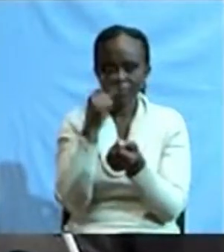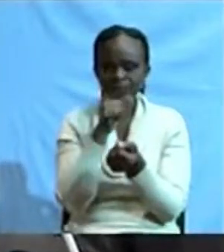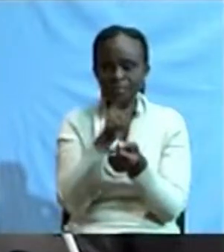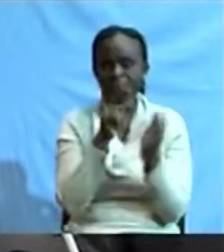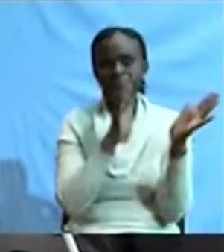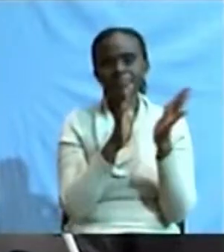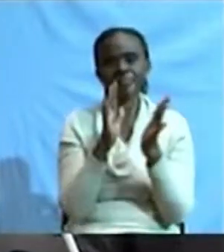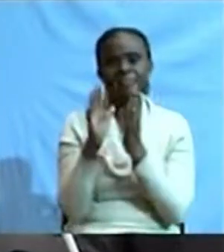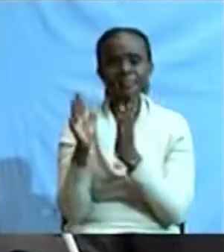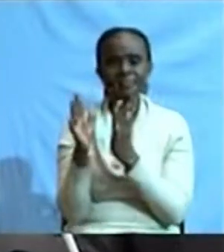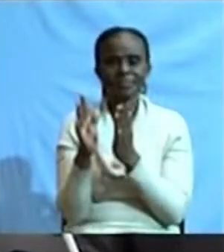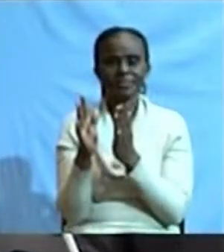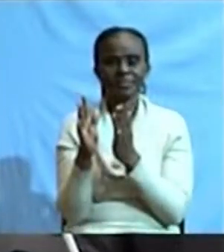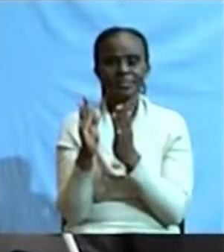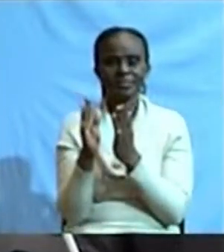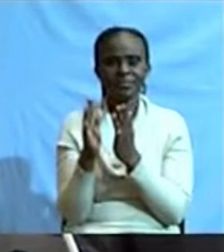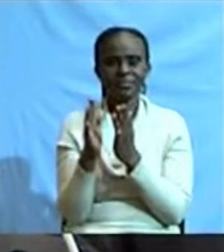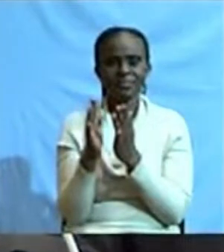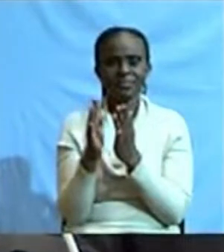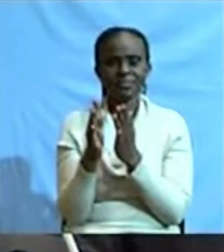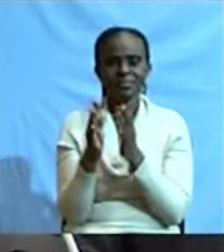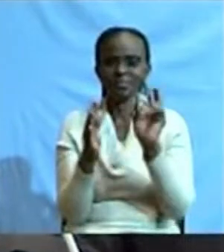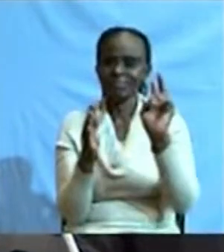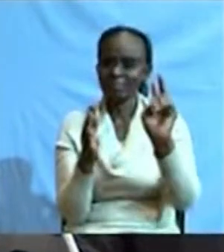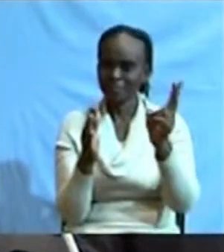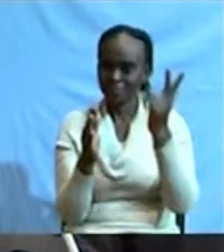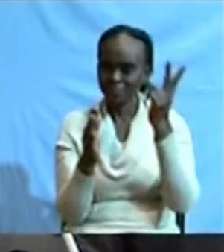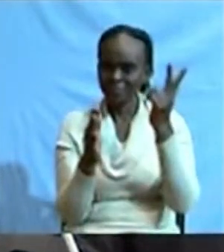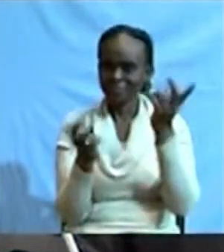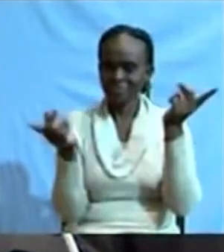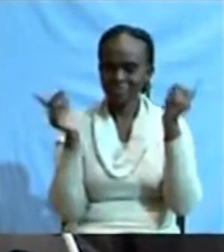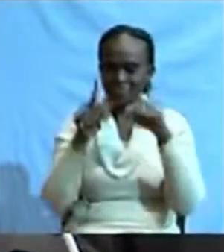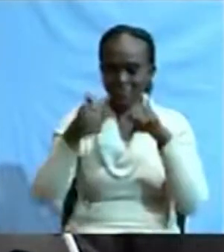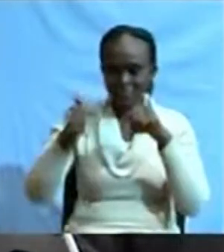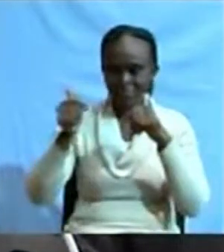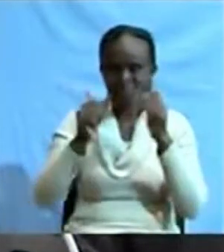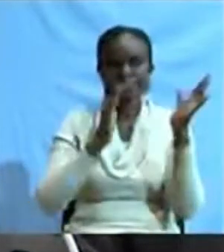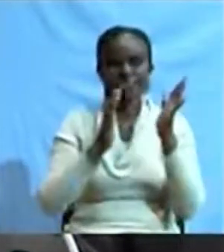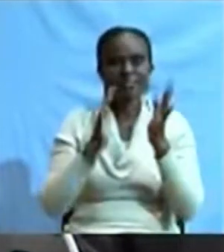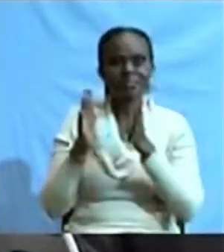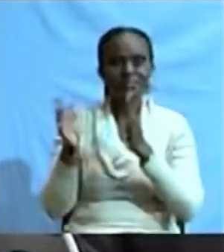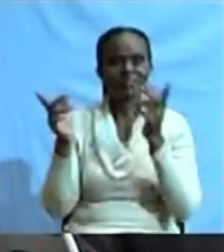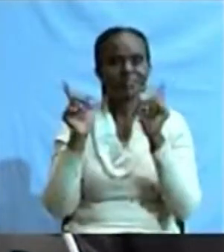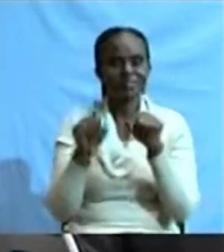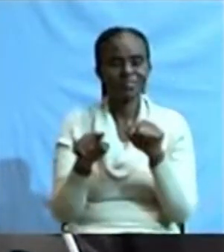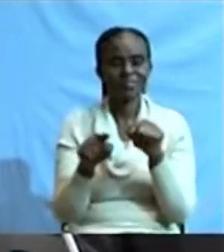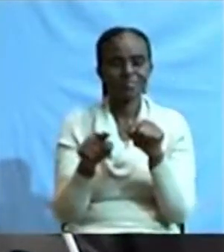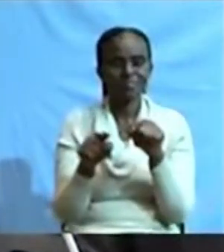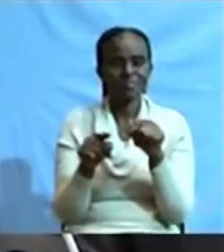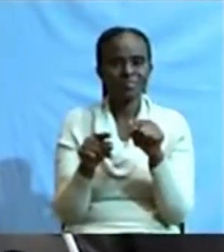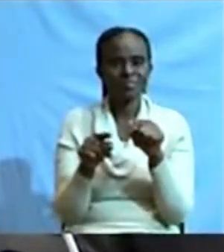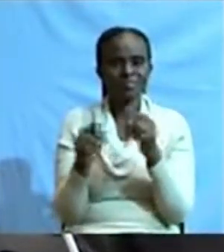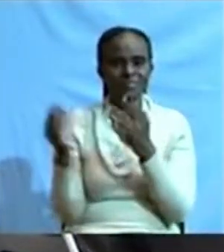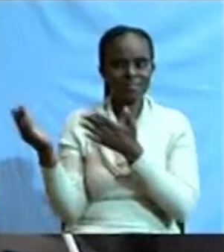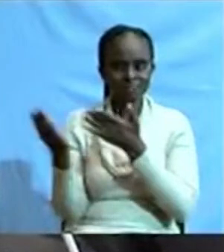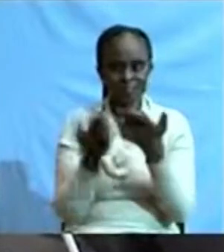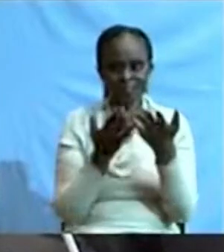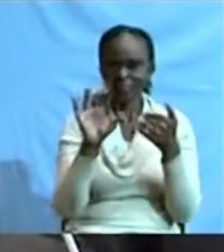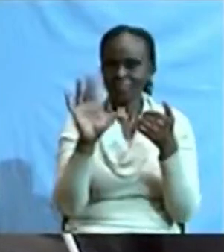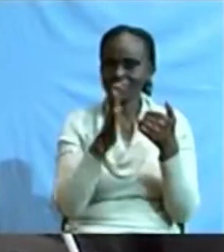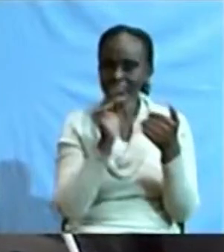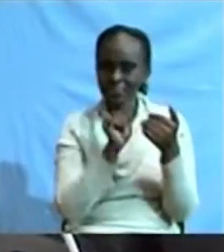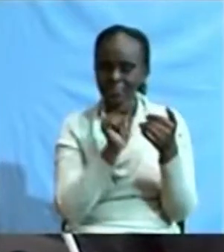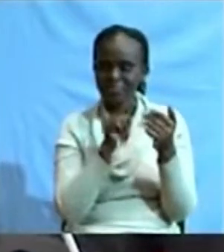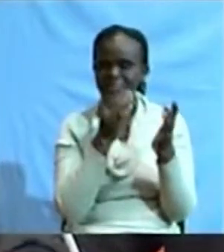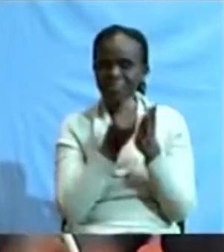intended purposes? Secondly, when do you intend to bring back these